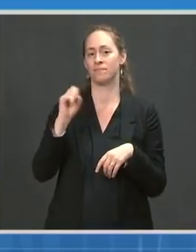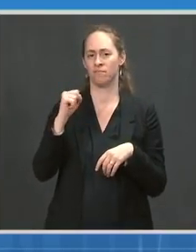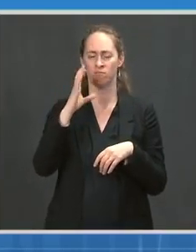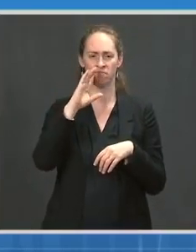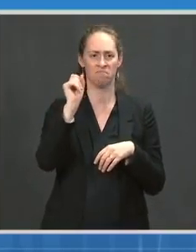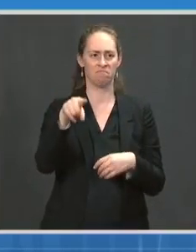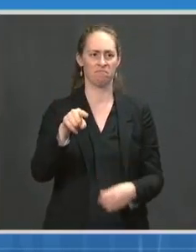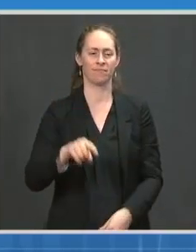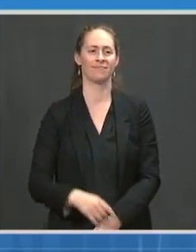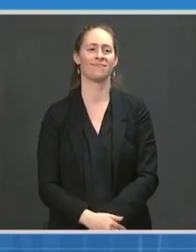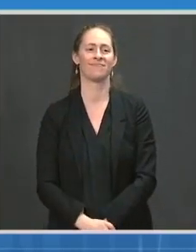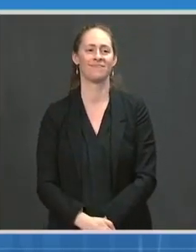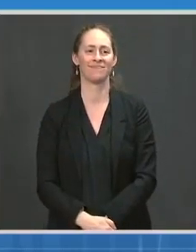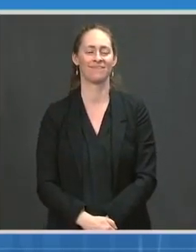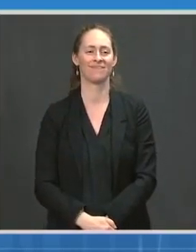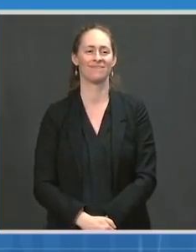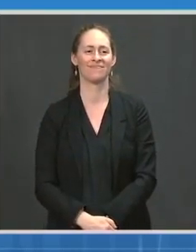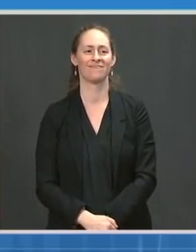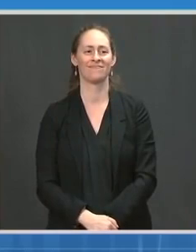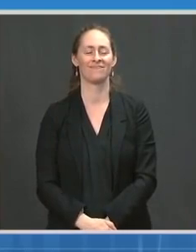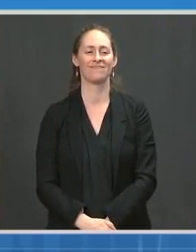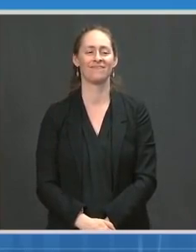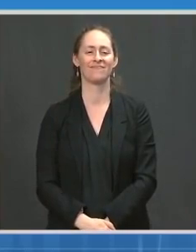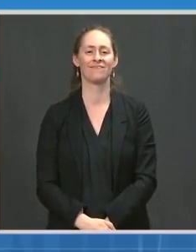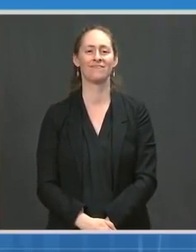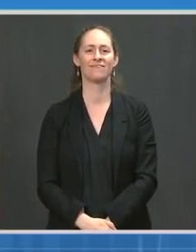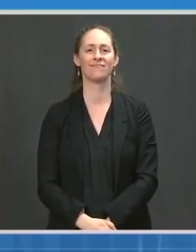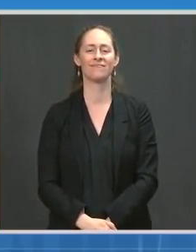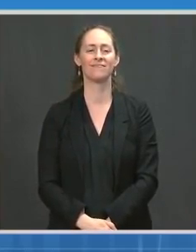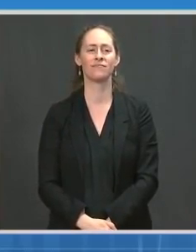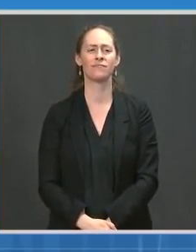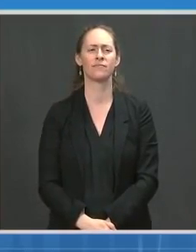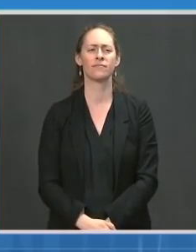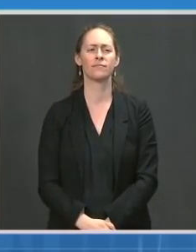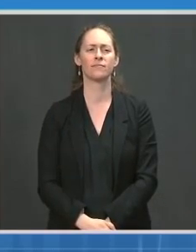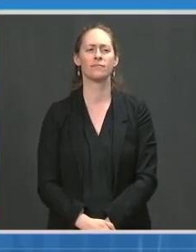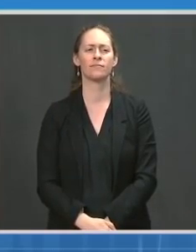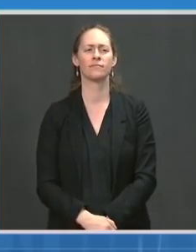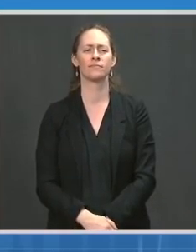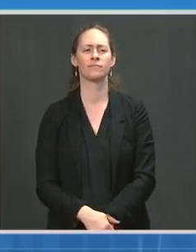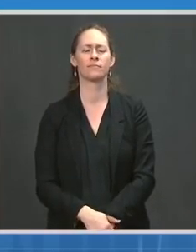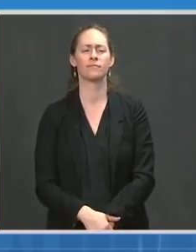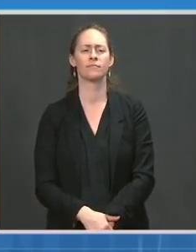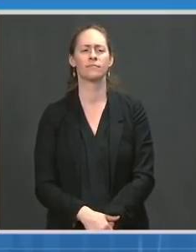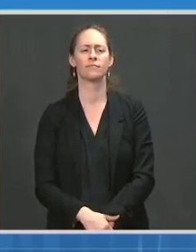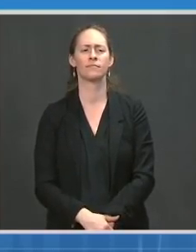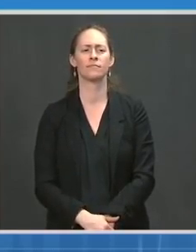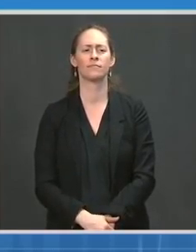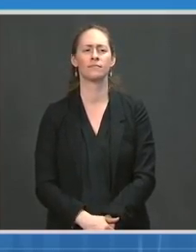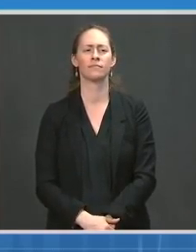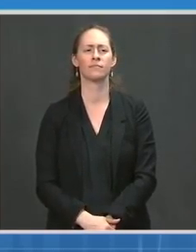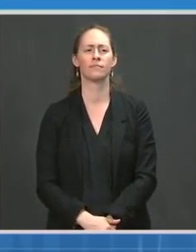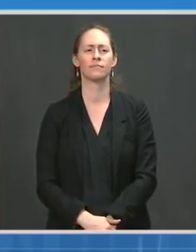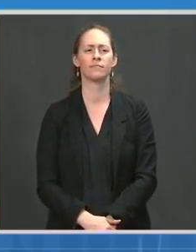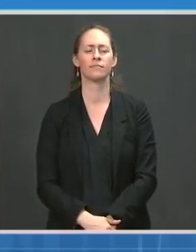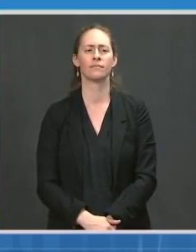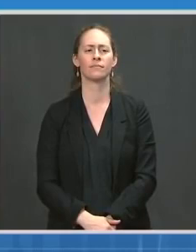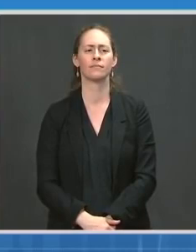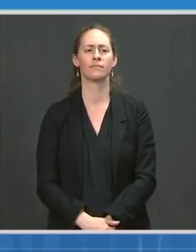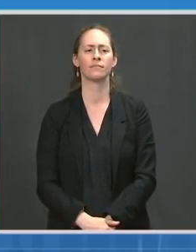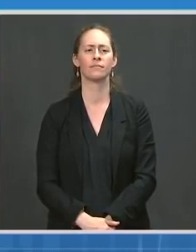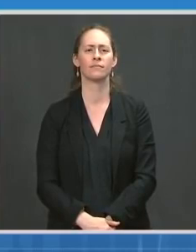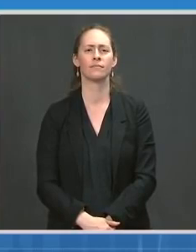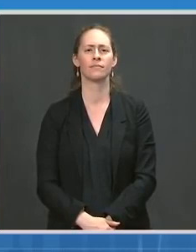Hi there. Thanks for taking my question. Can you lay out what the